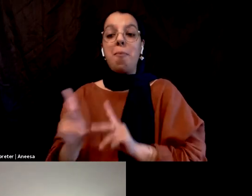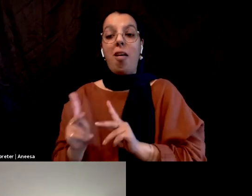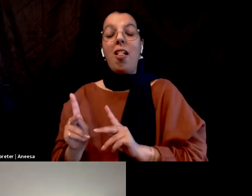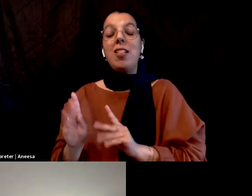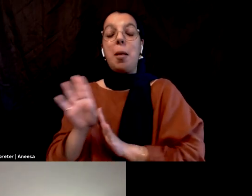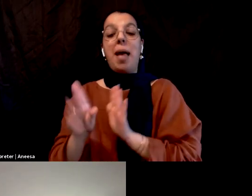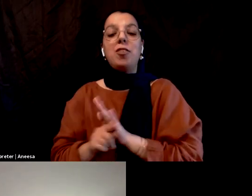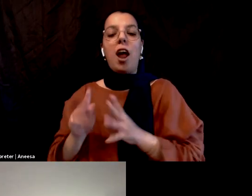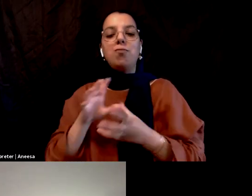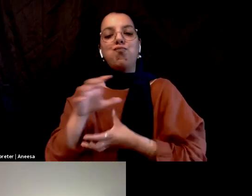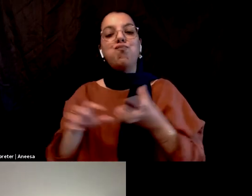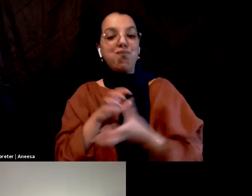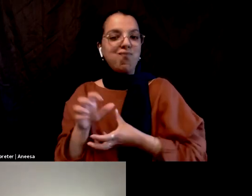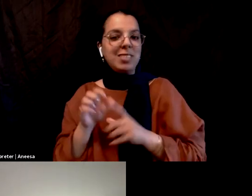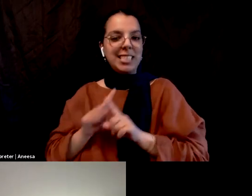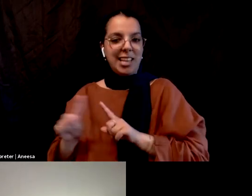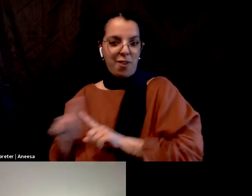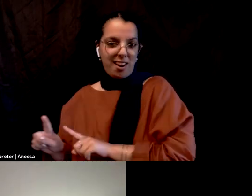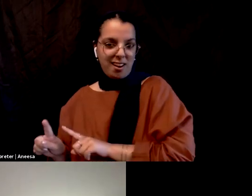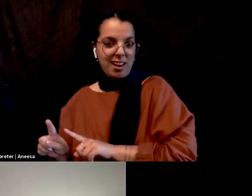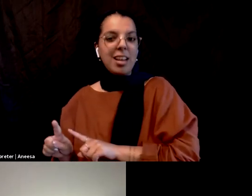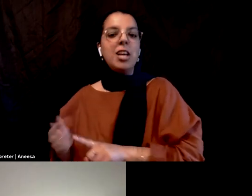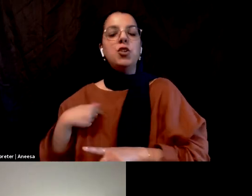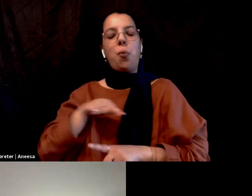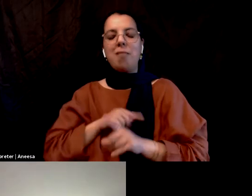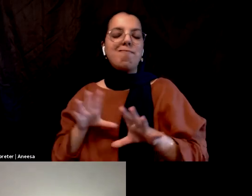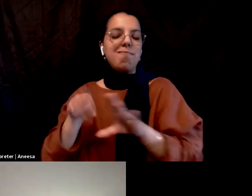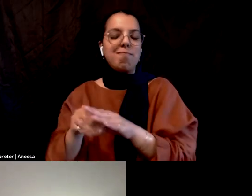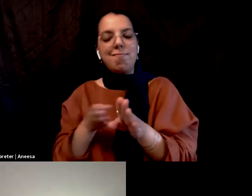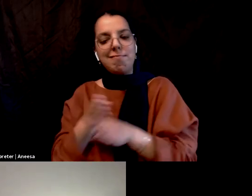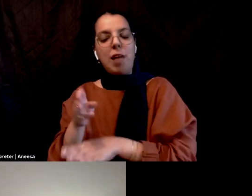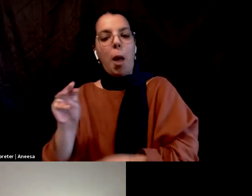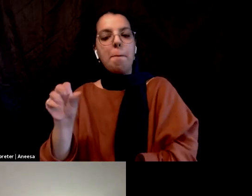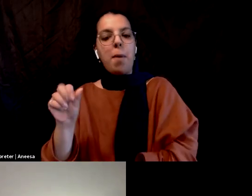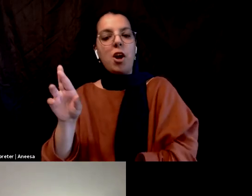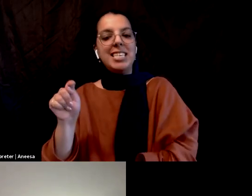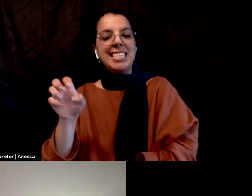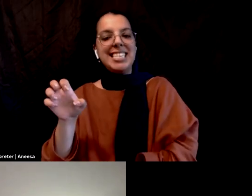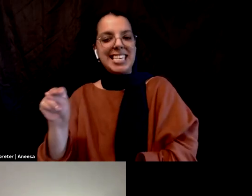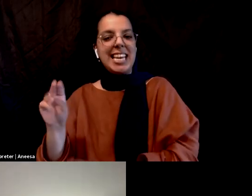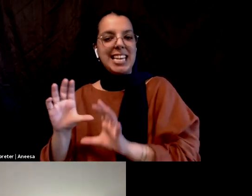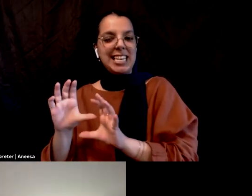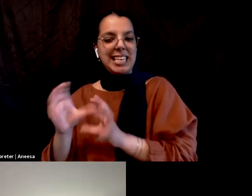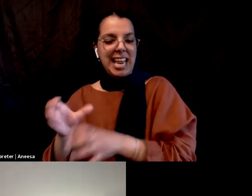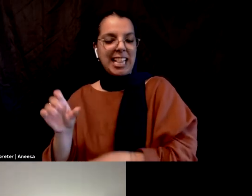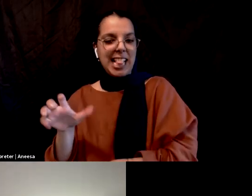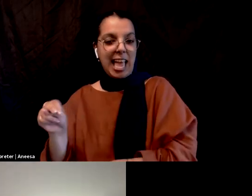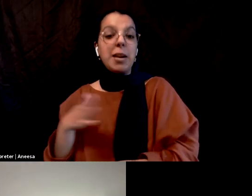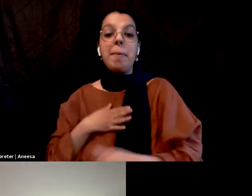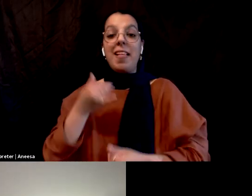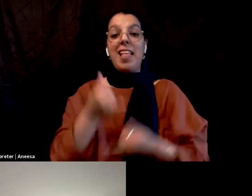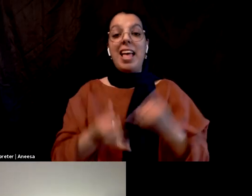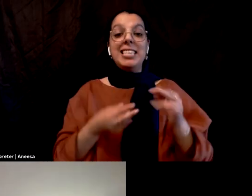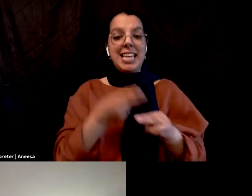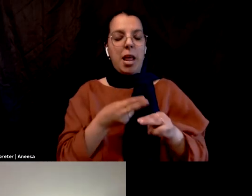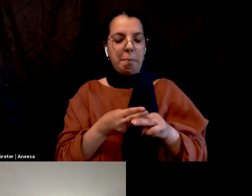be sort of grouped with the Martin clan. And my last name, as it signifies, I am of